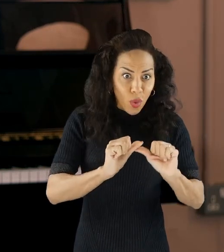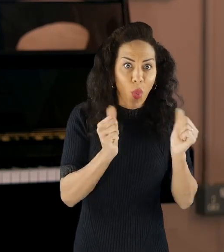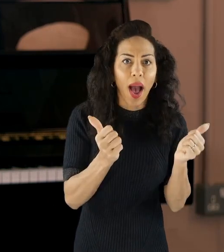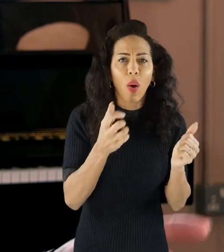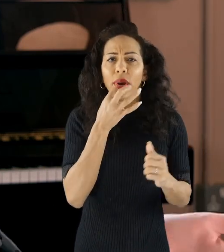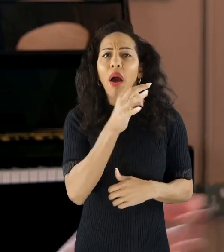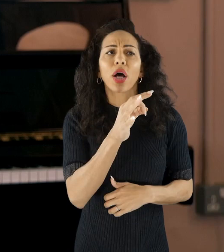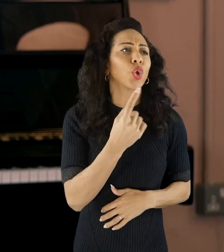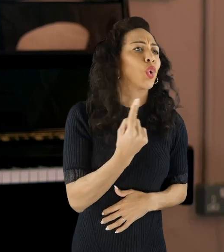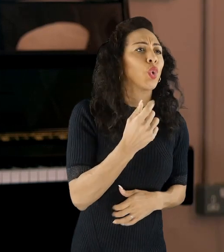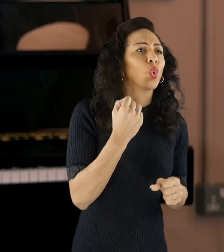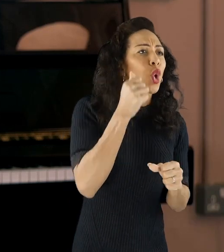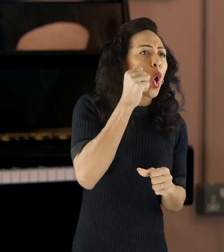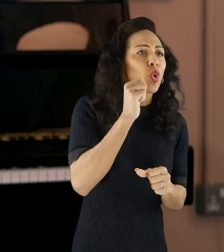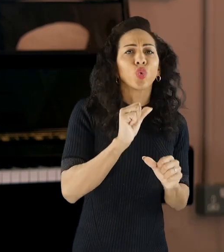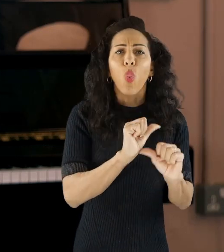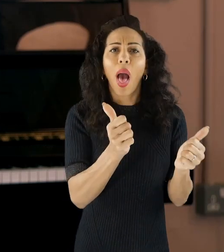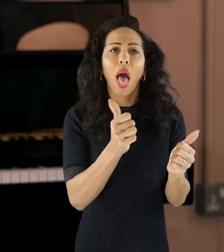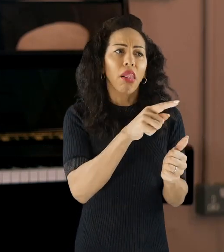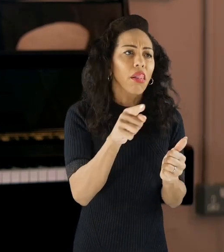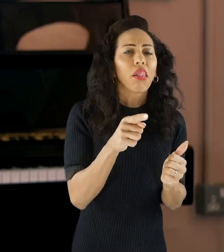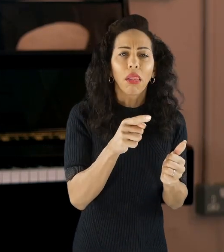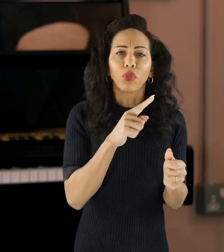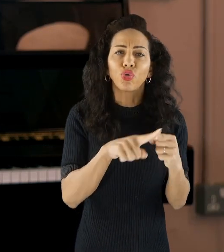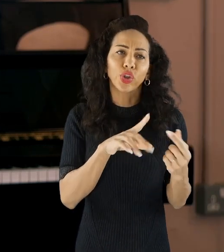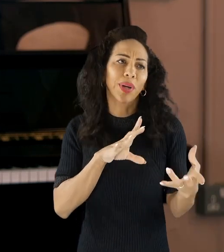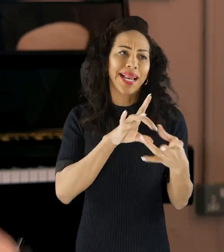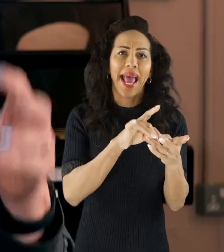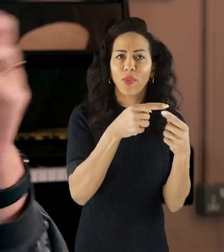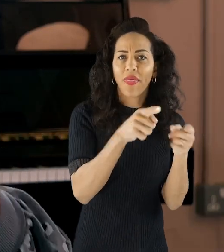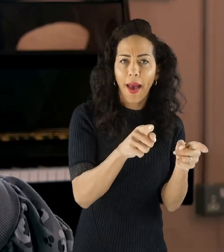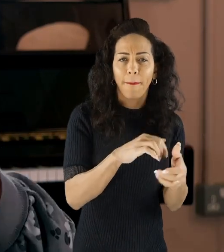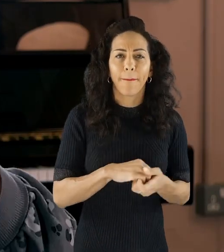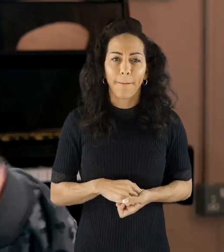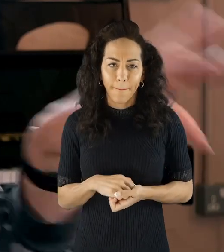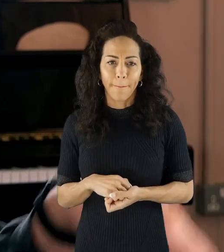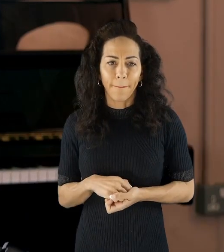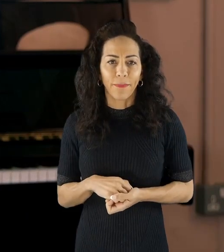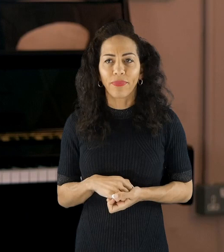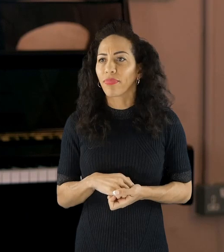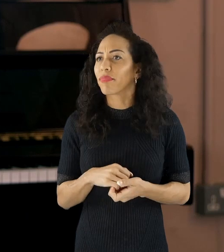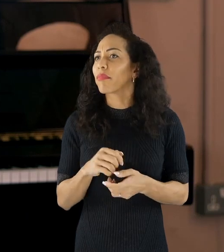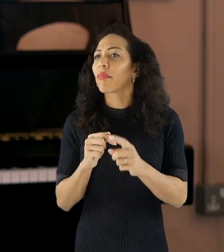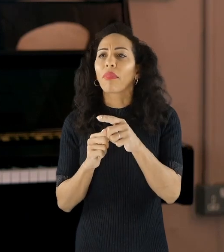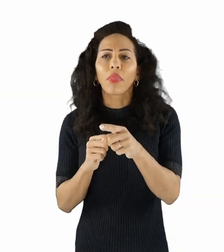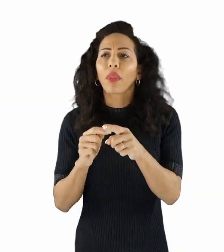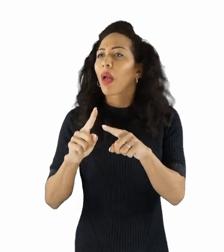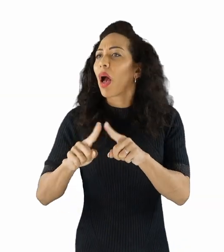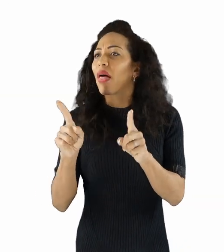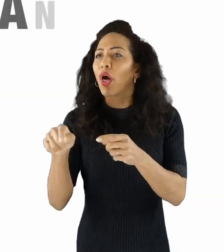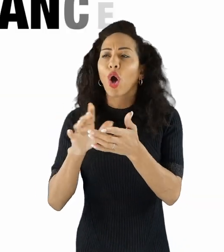it well and how do you connect with them? So we're thinking about the other cultural organisations that we work